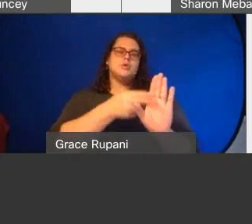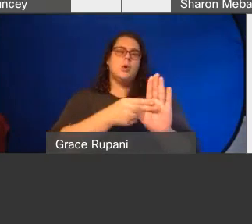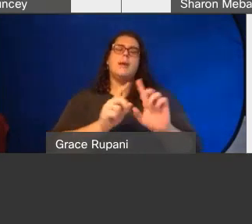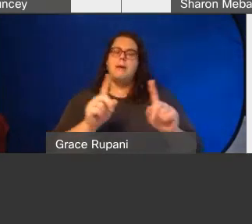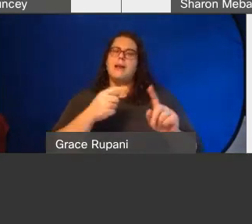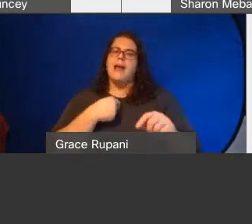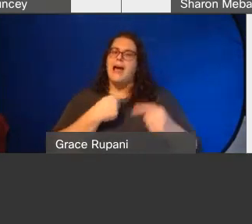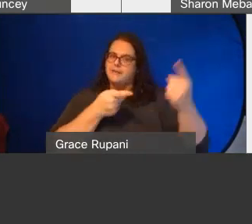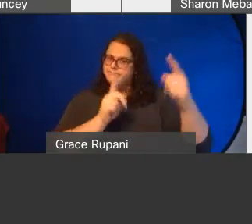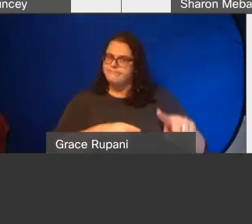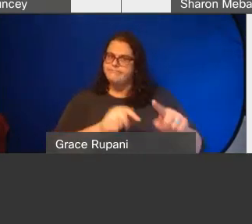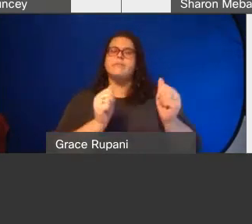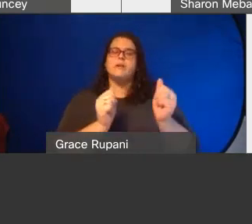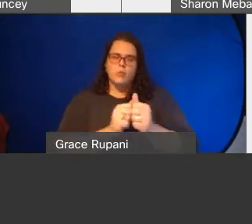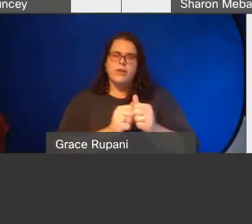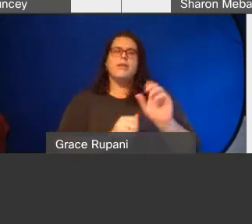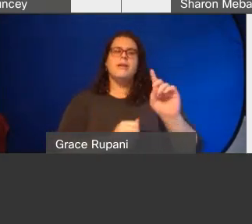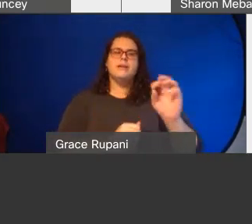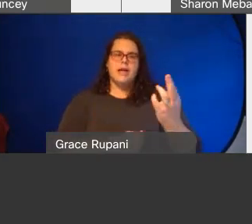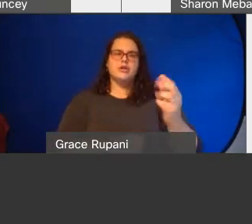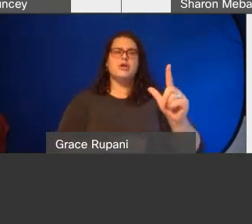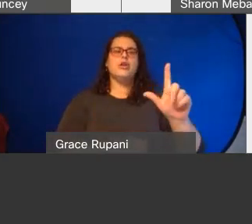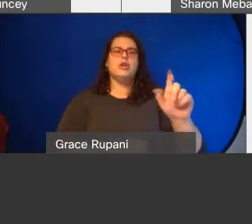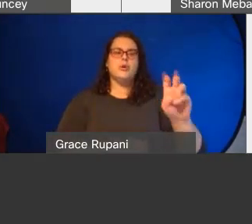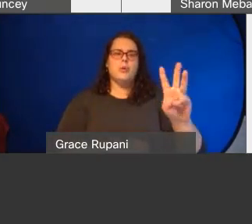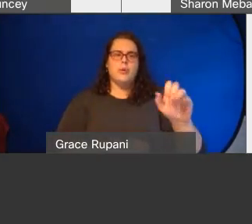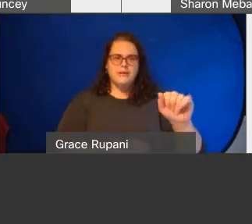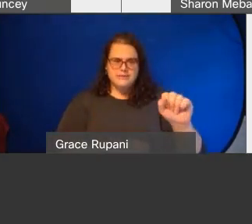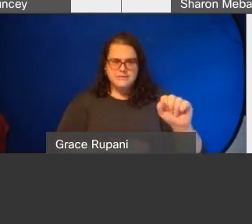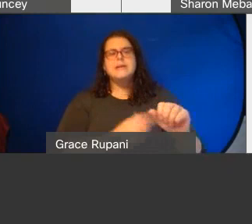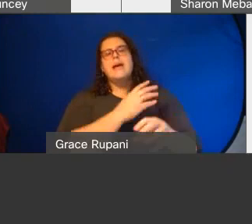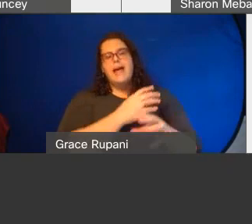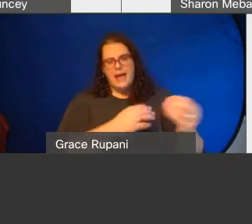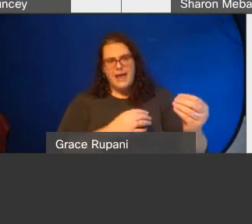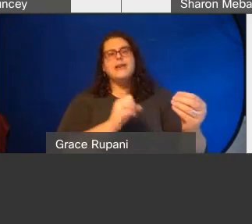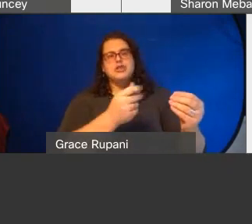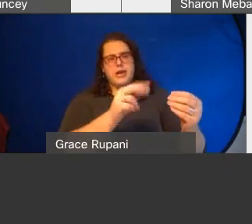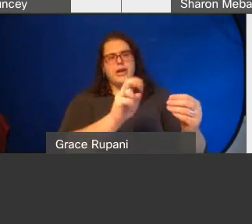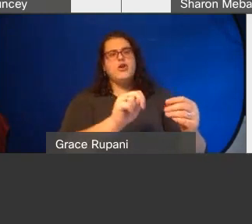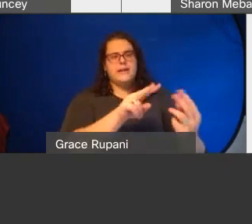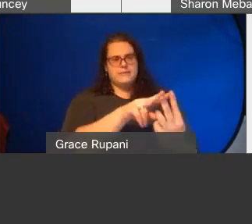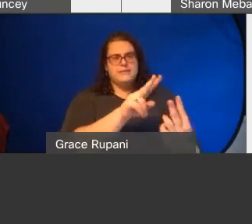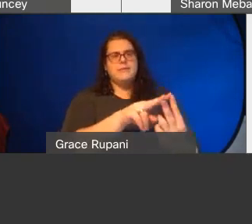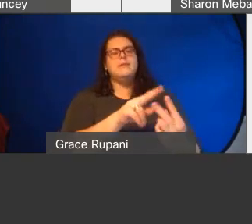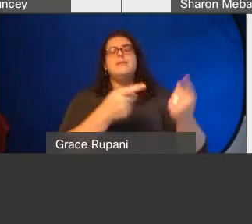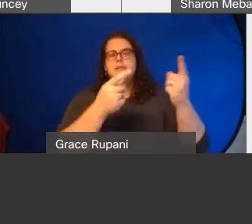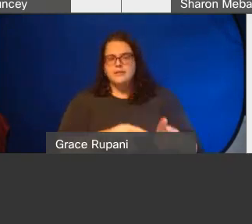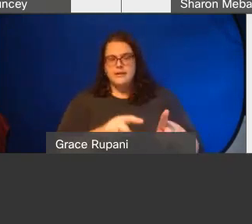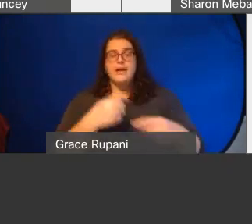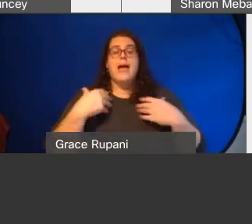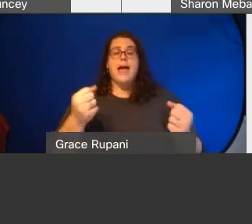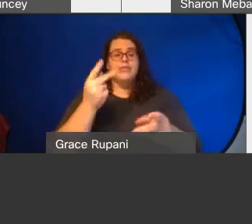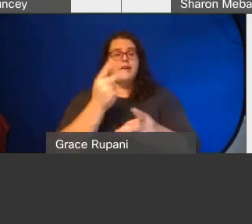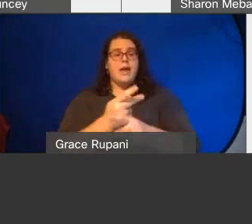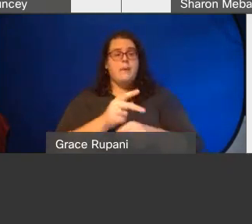and Sharon mentioned. I think they clarified it pretty well. Healthcare personnel we define as